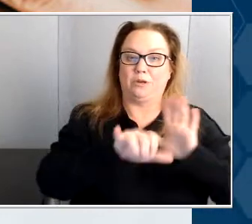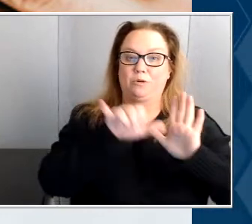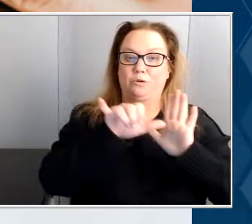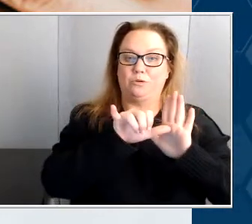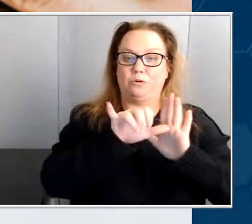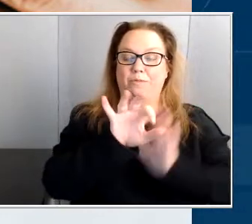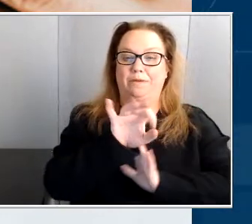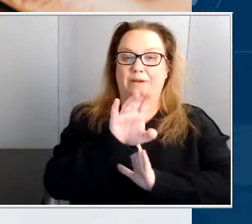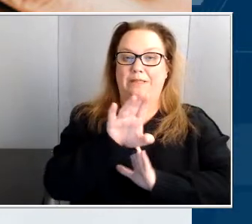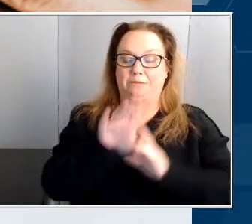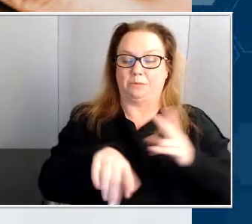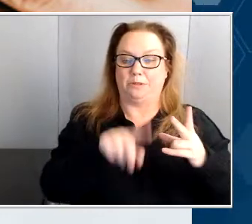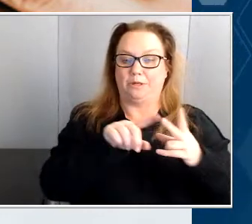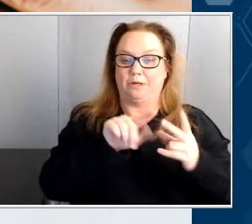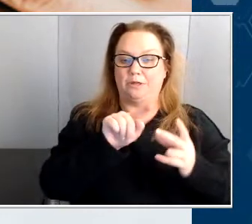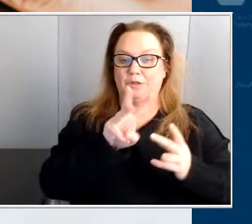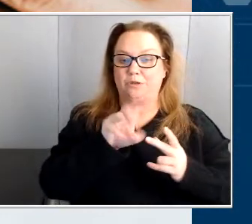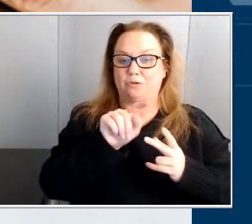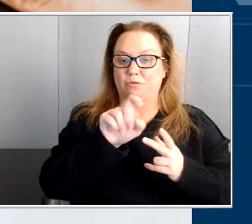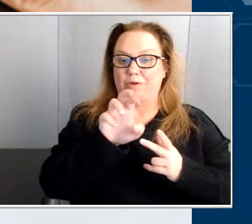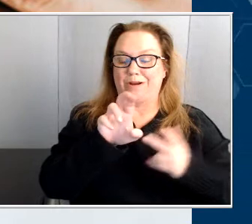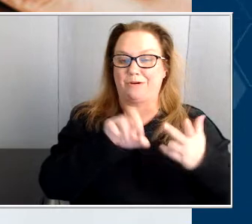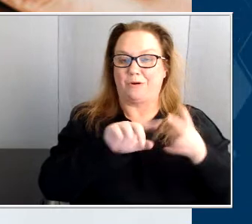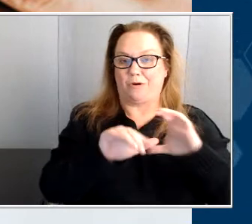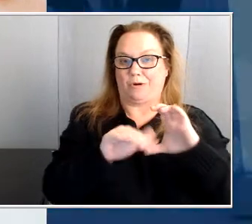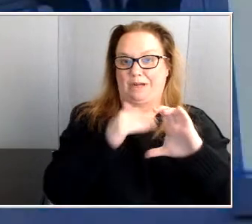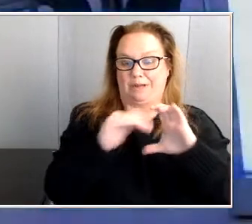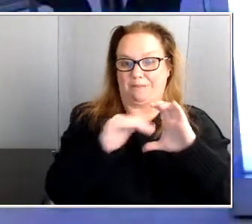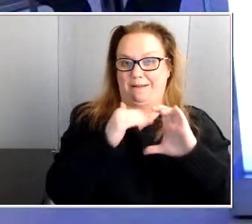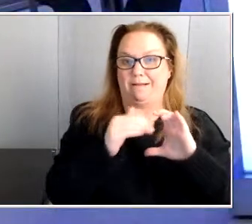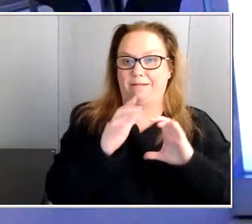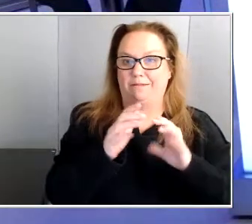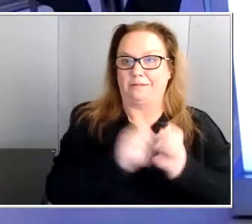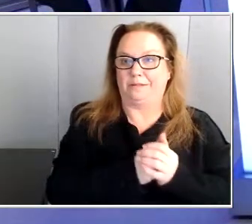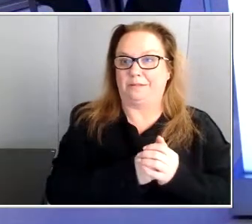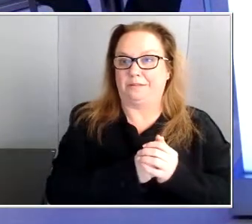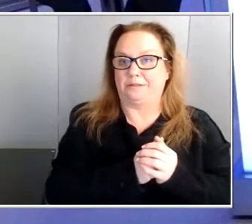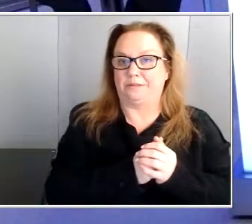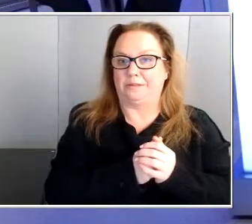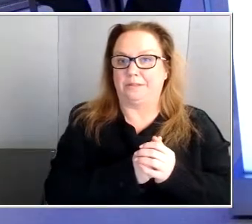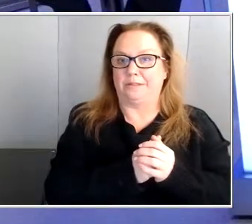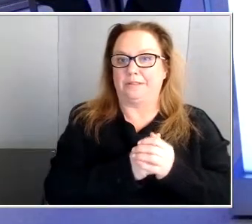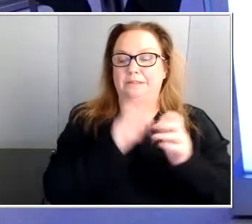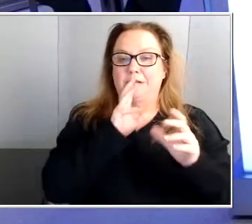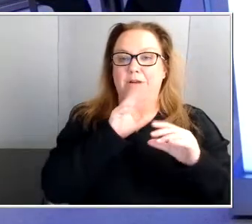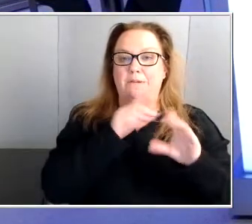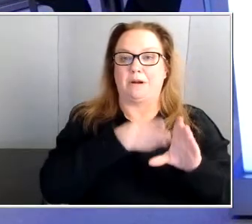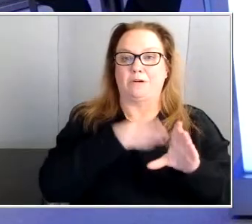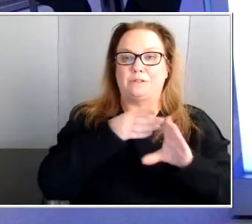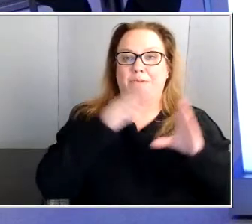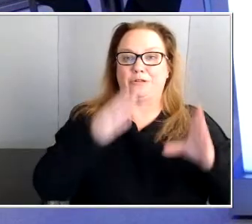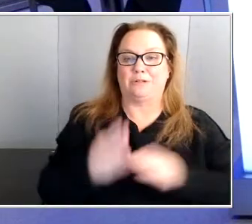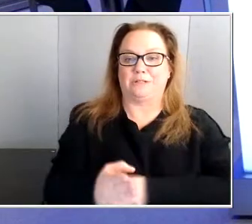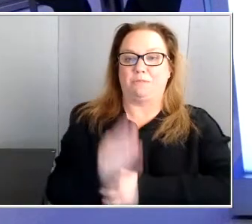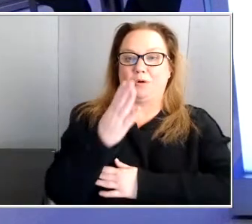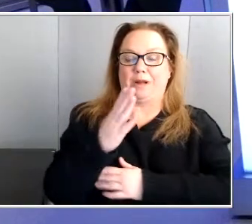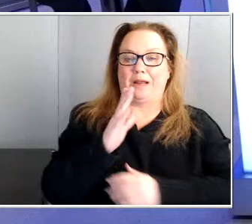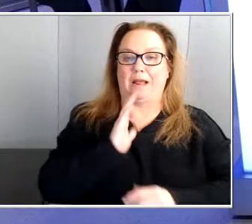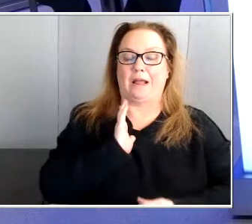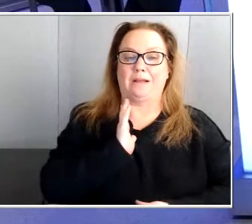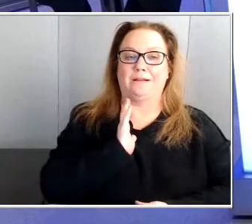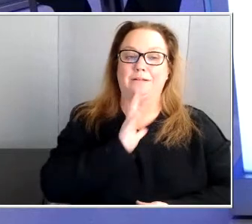or email. That contact info is on your screen. Let's meet our specialists this morning who are going to help us learn all